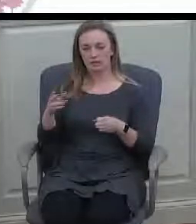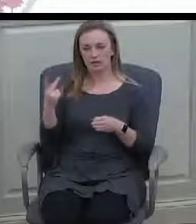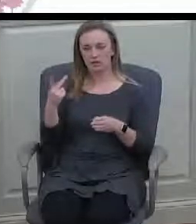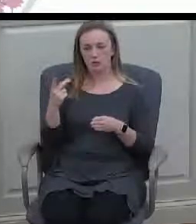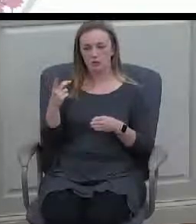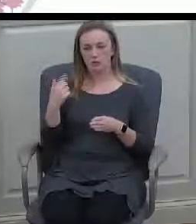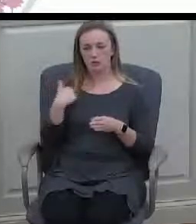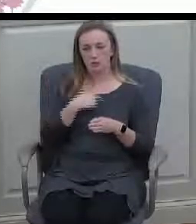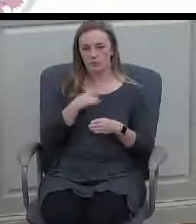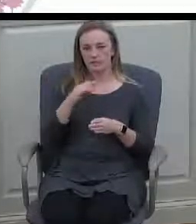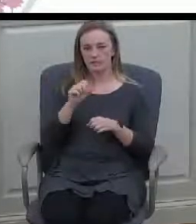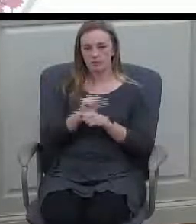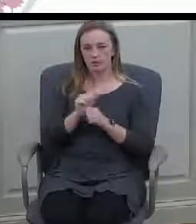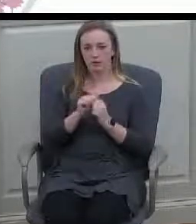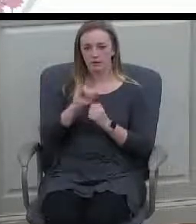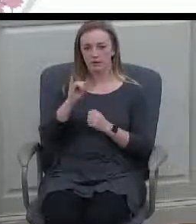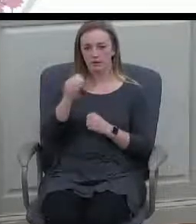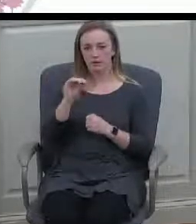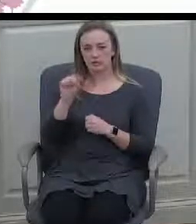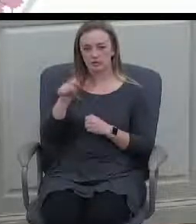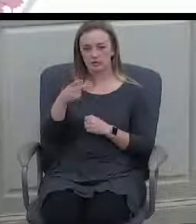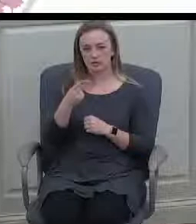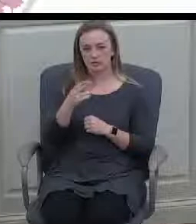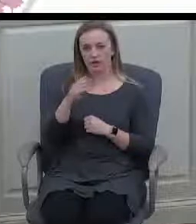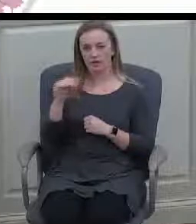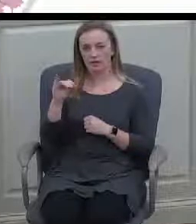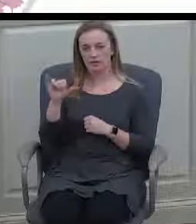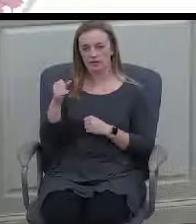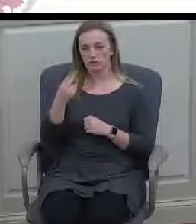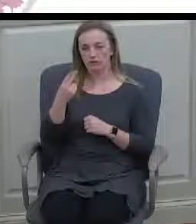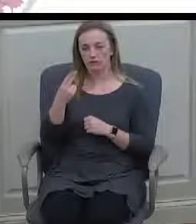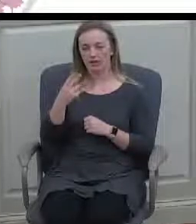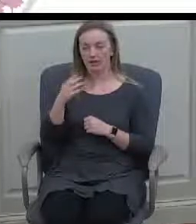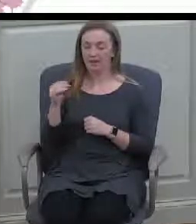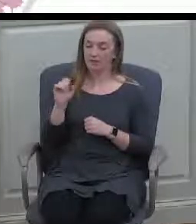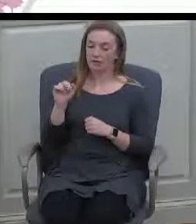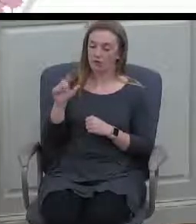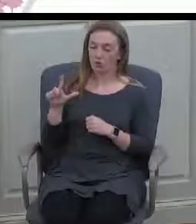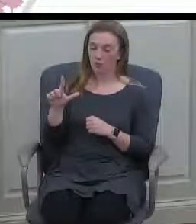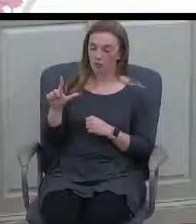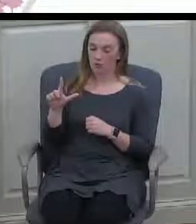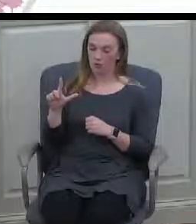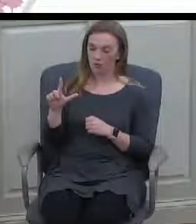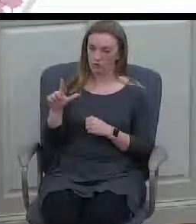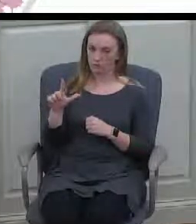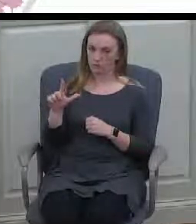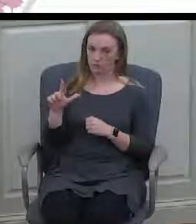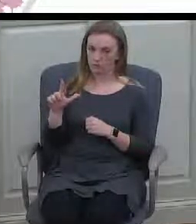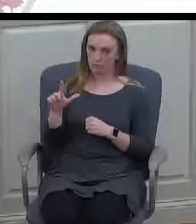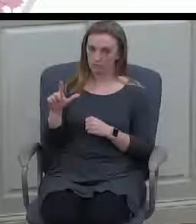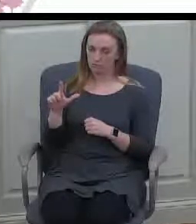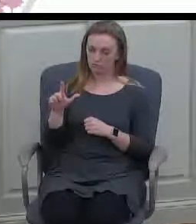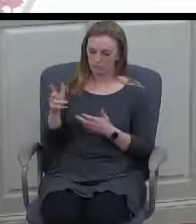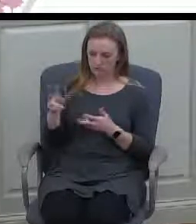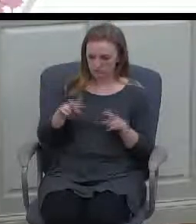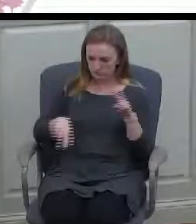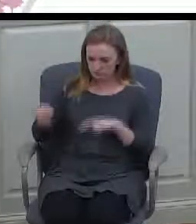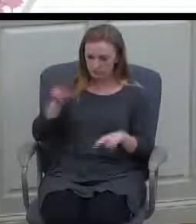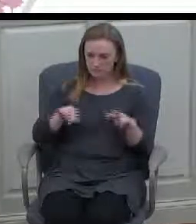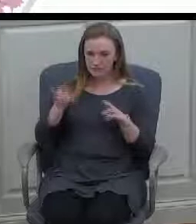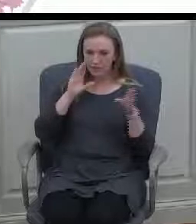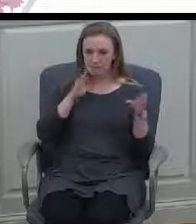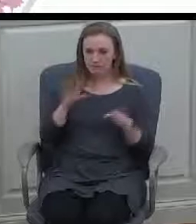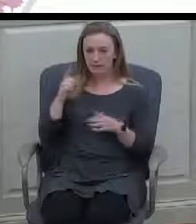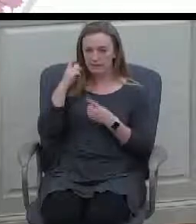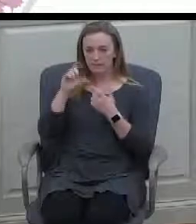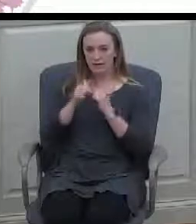and Bravera and Earl really heavily on that plan to think about how the downtown